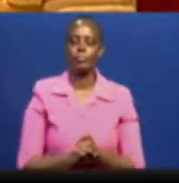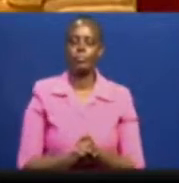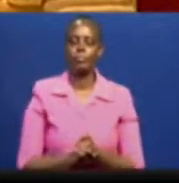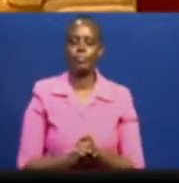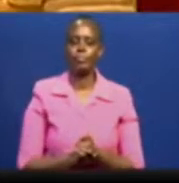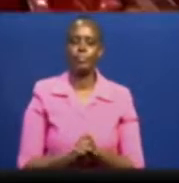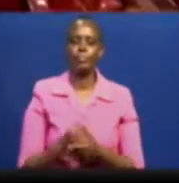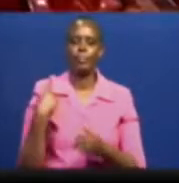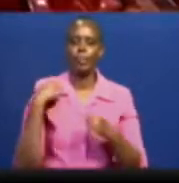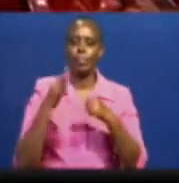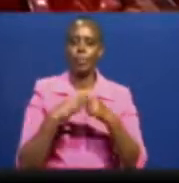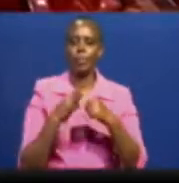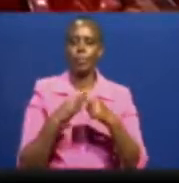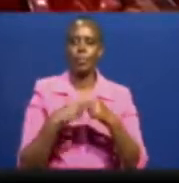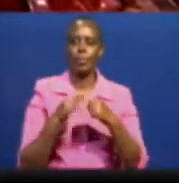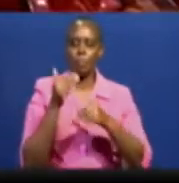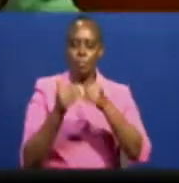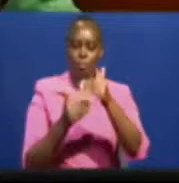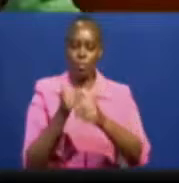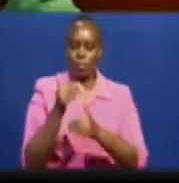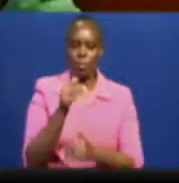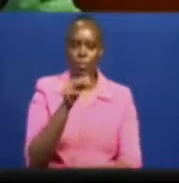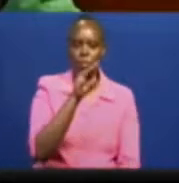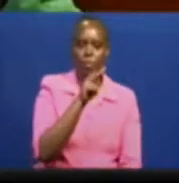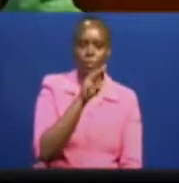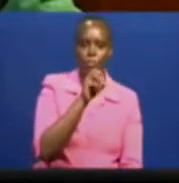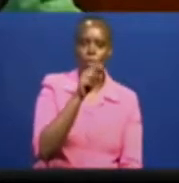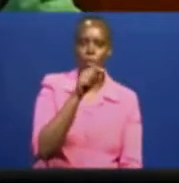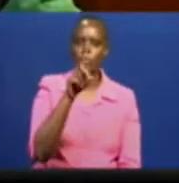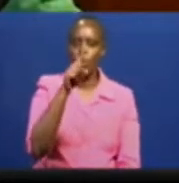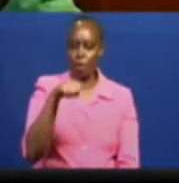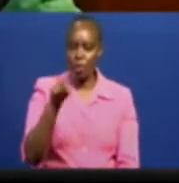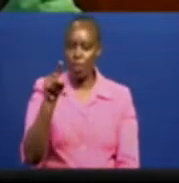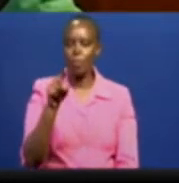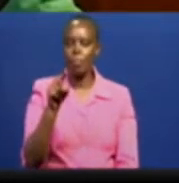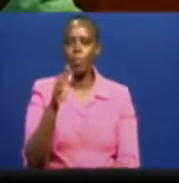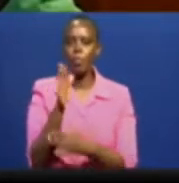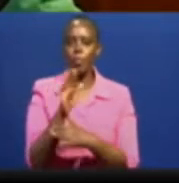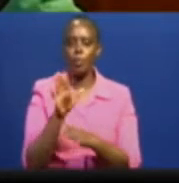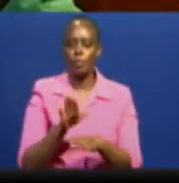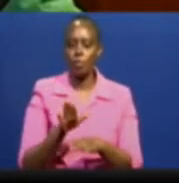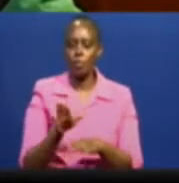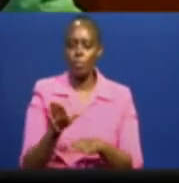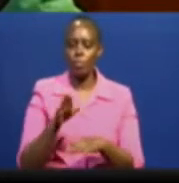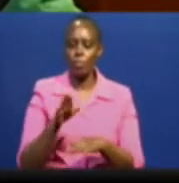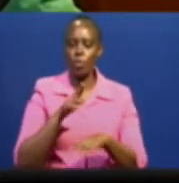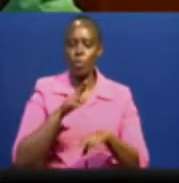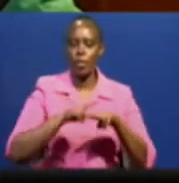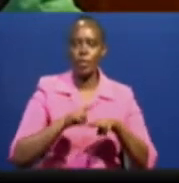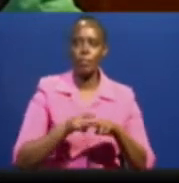Order number 8, procedural motion, approval of a Thursday morning sitting.